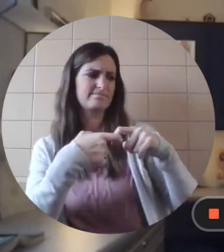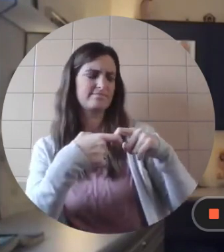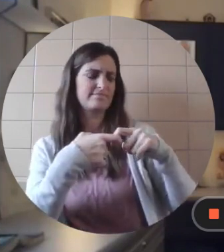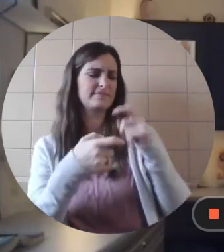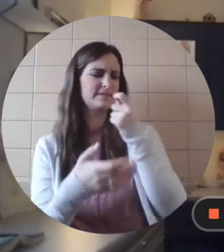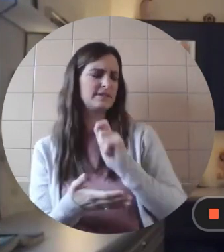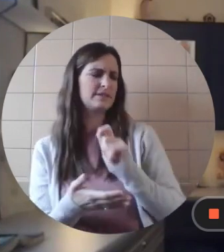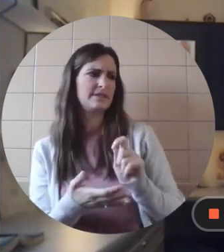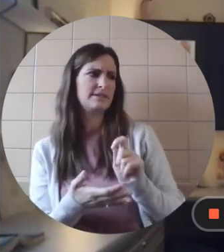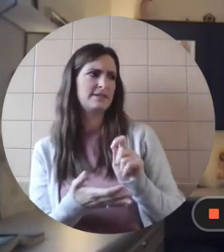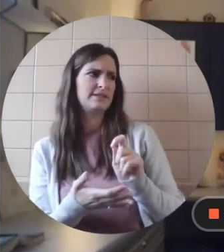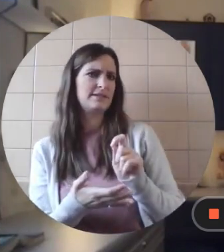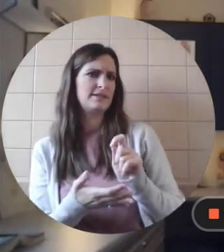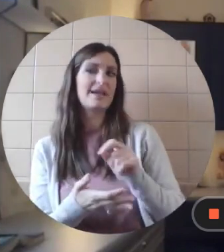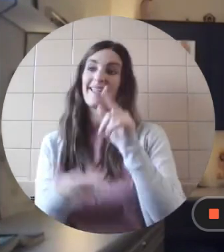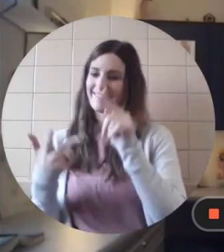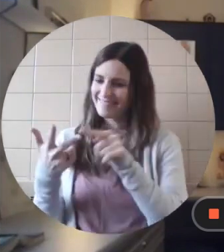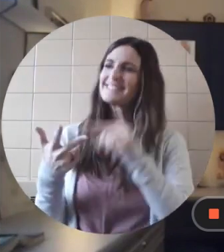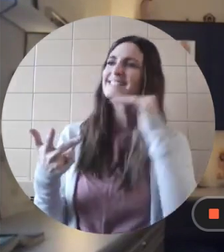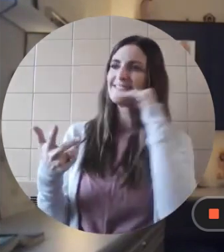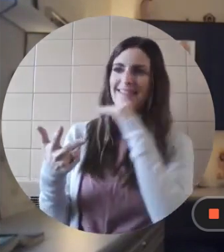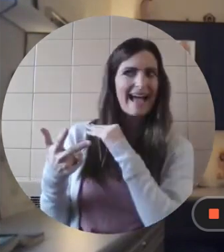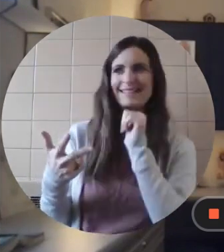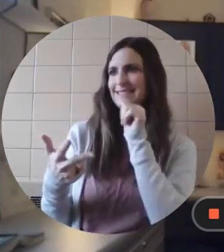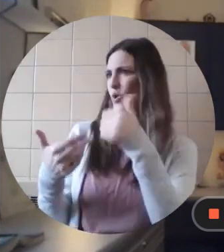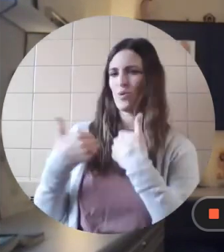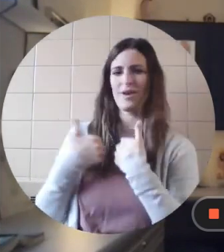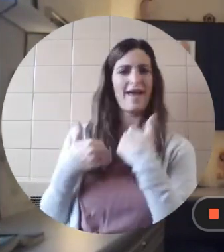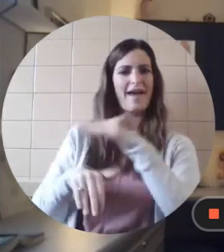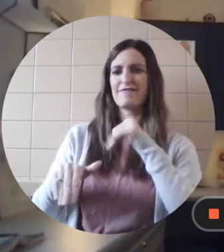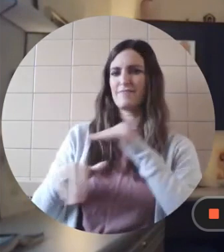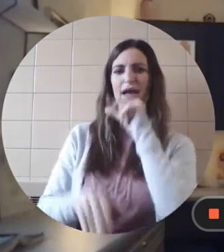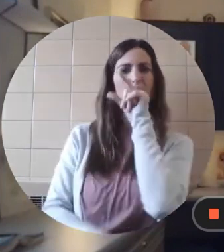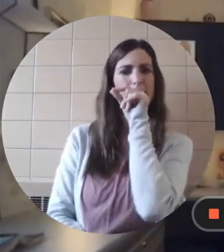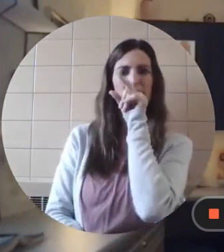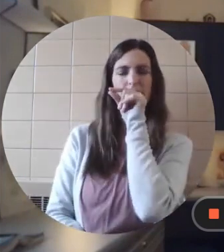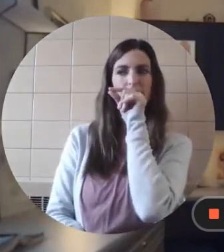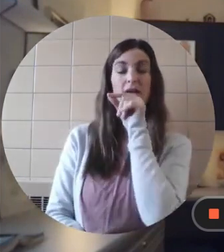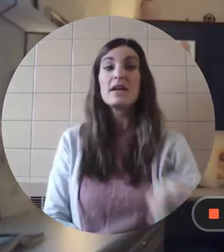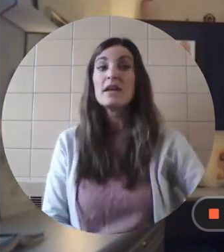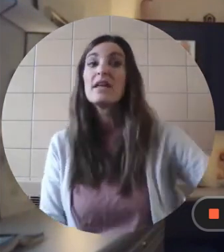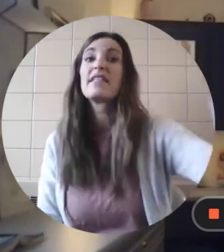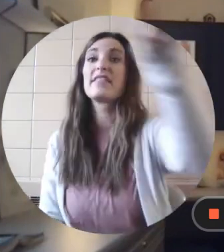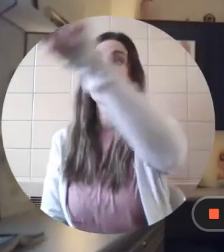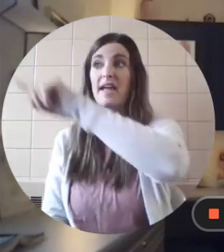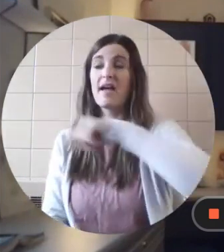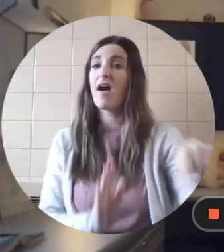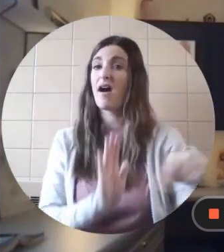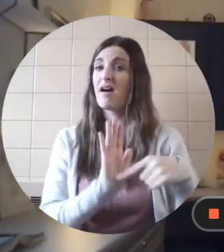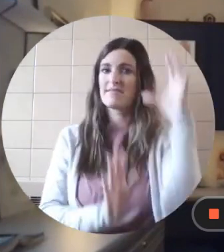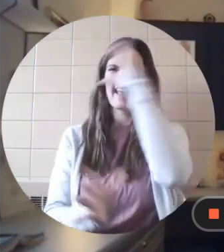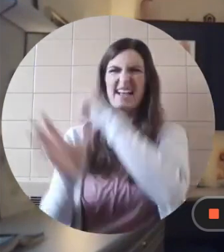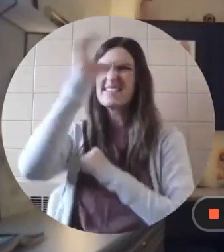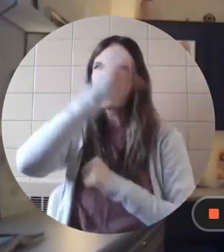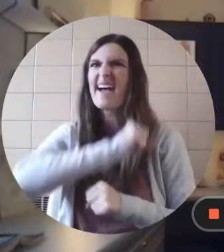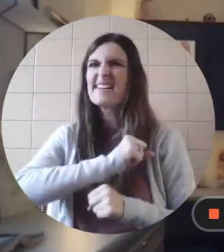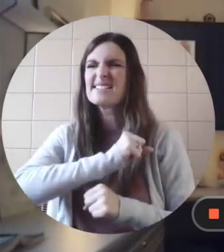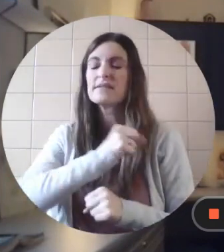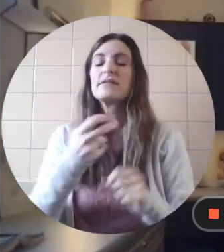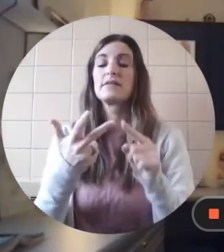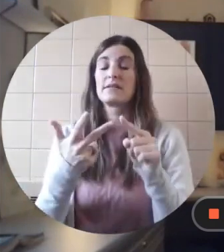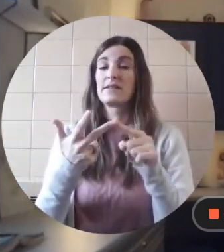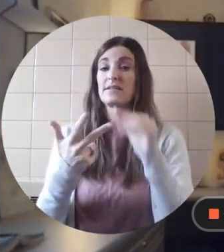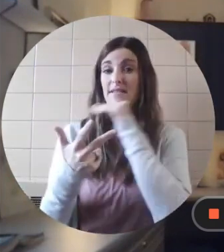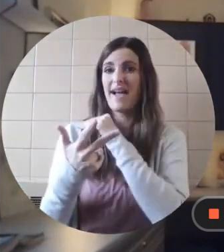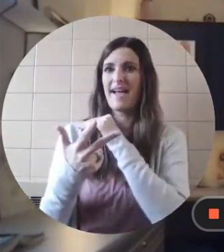paper. It's the lie, I reminded him. After the kids guess, I can show a photo of my real pets. A photo isn't as cute